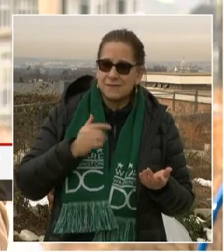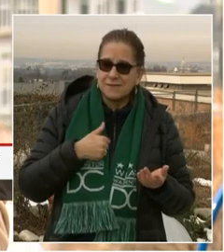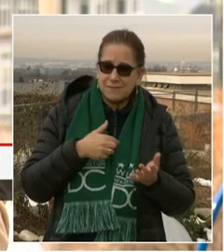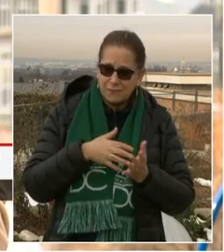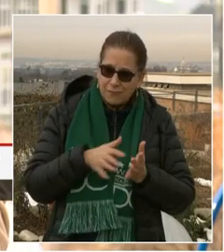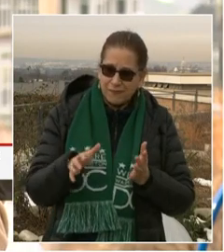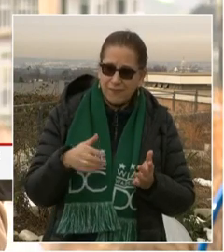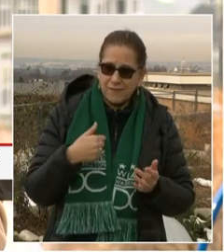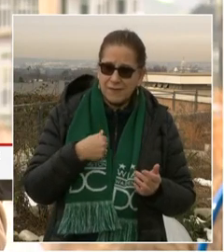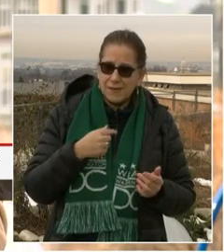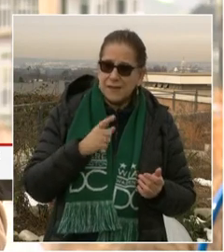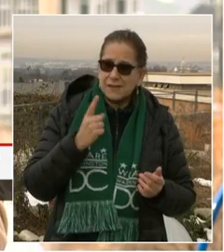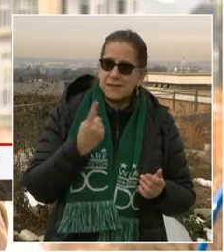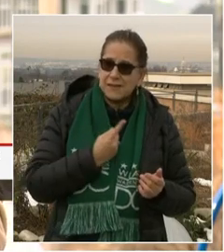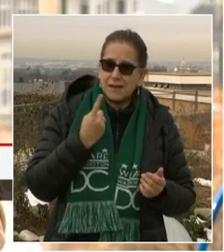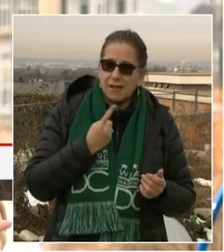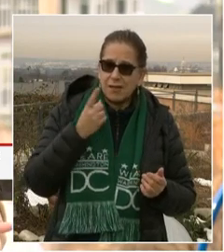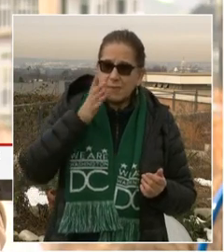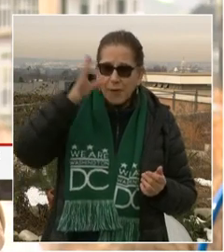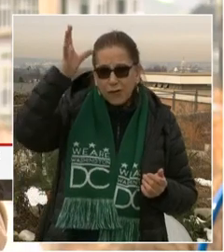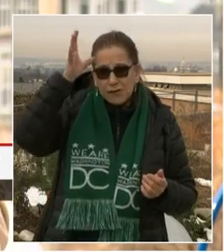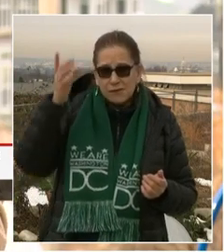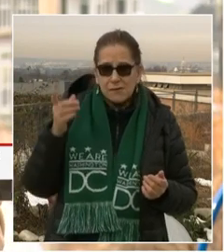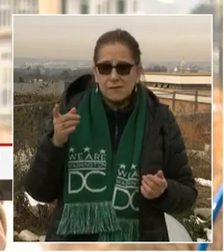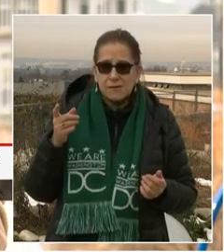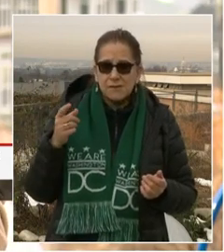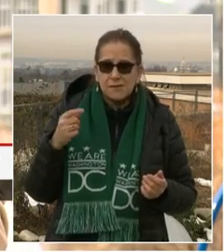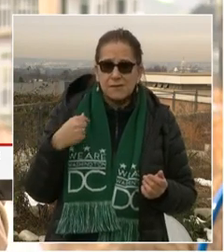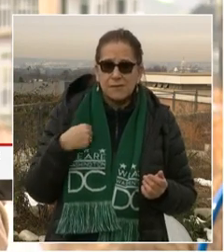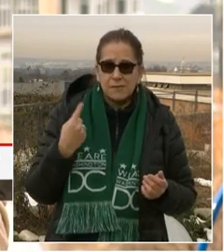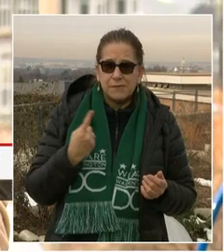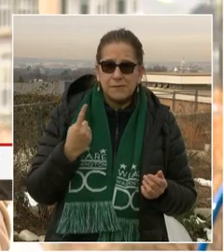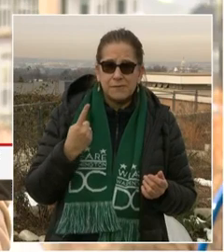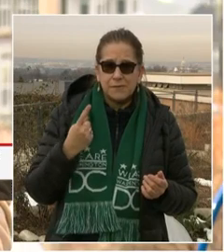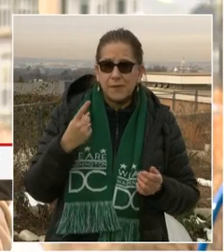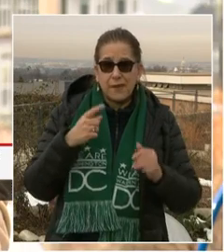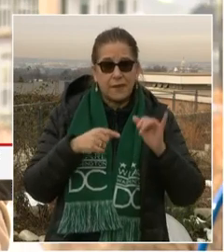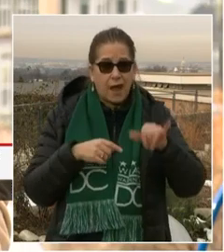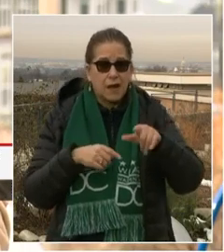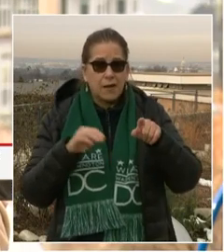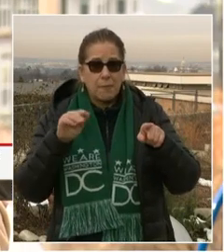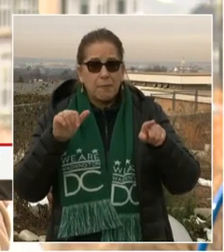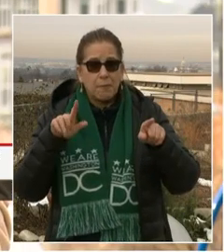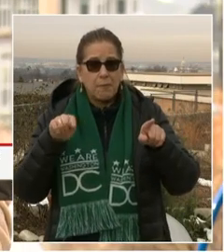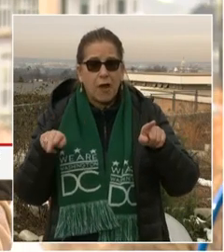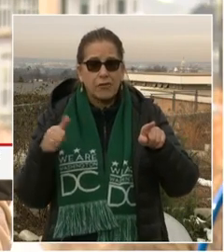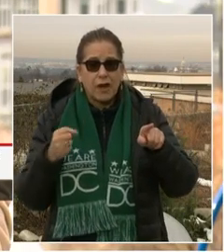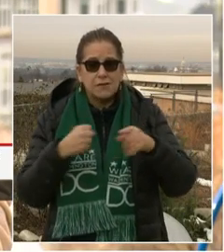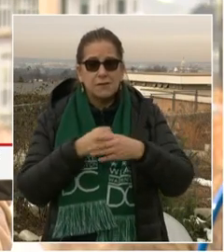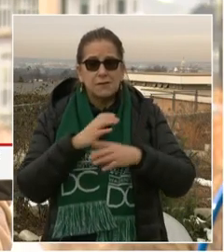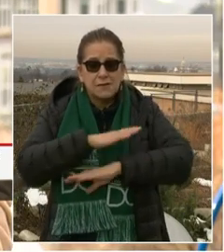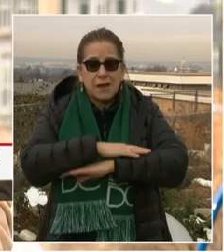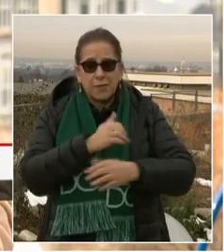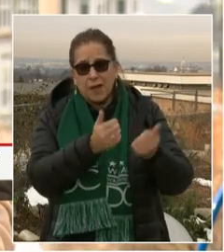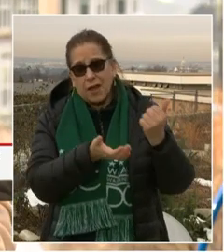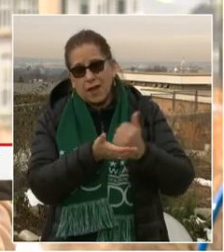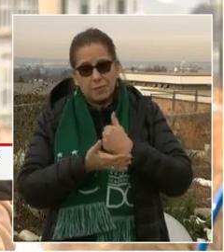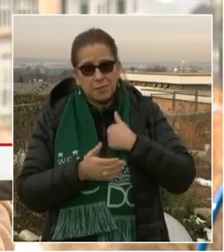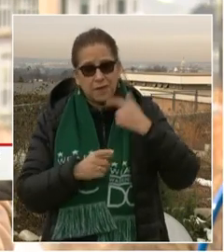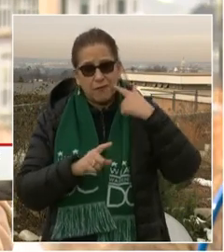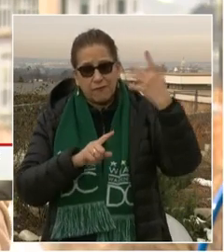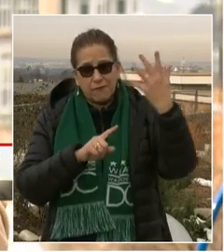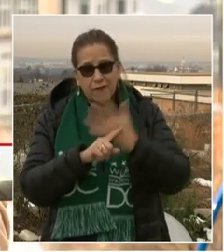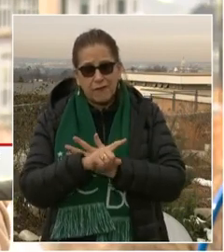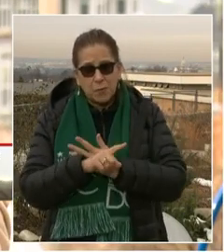to assist me for 5 months with a monthly payment through the Cash Assistance Thrive program. With this help, I was able to